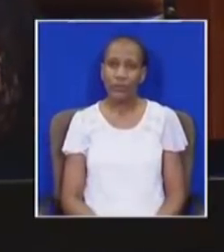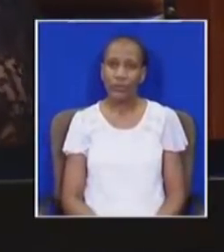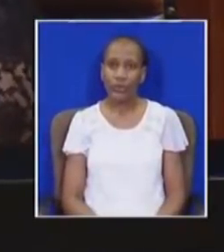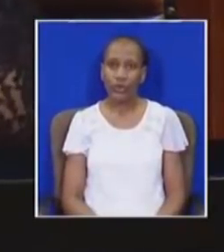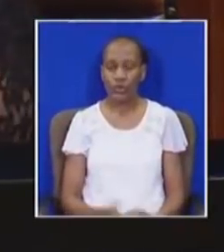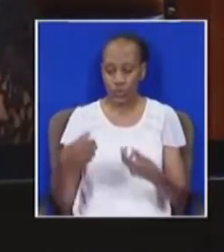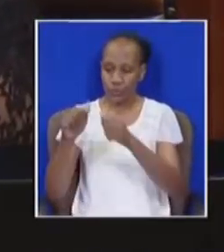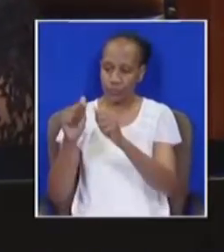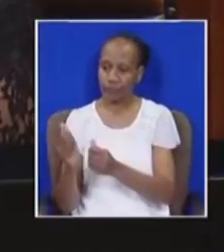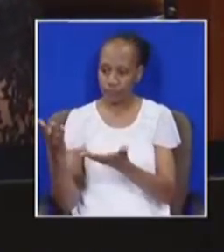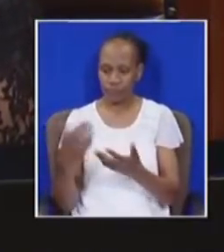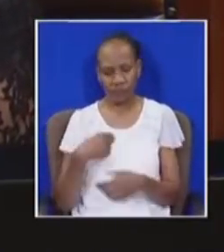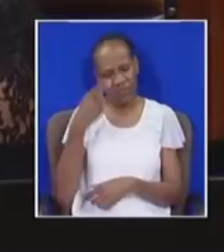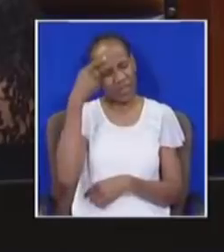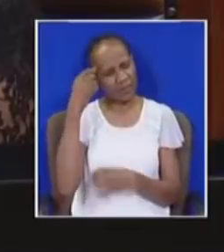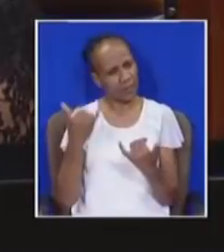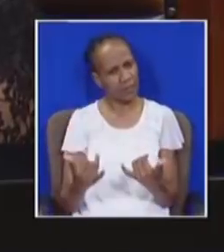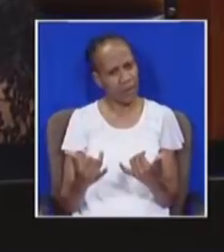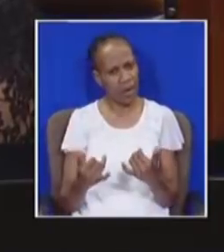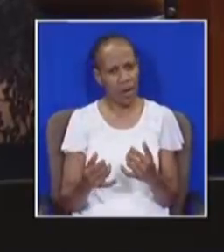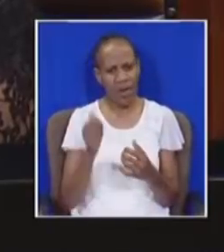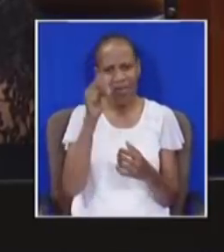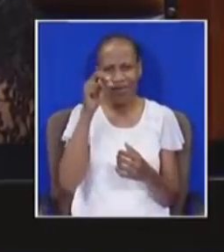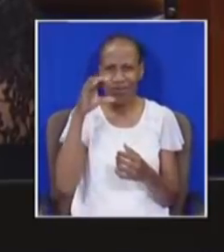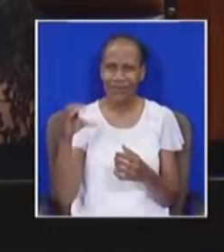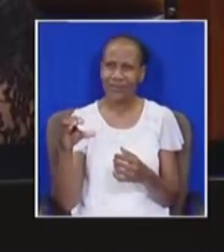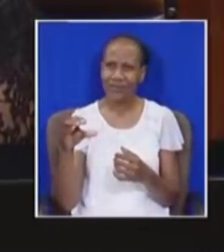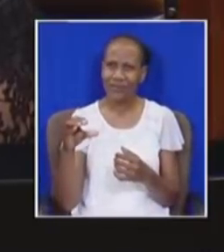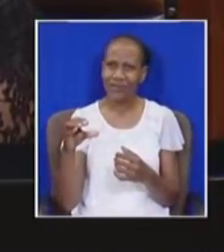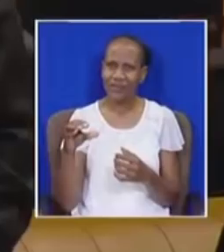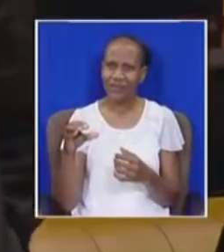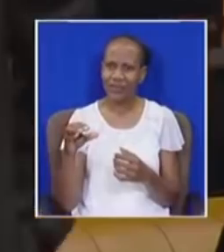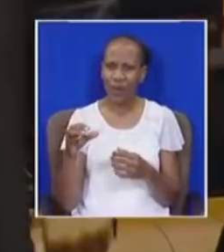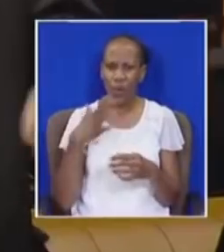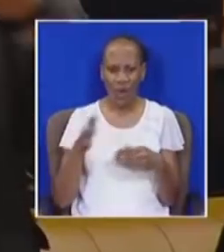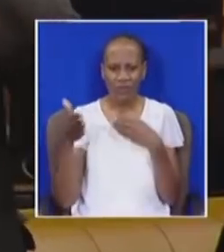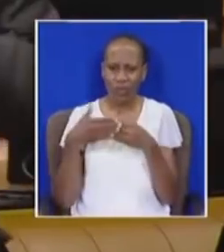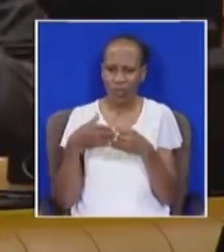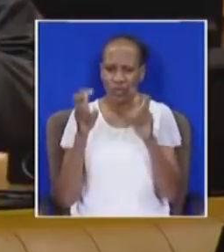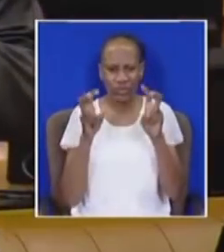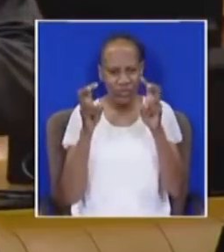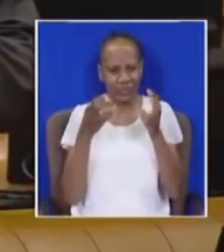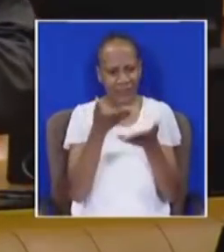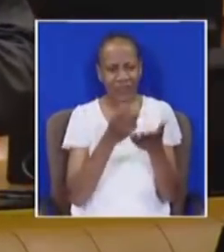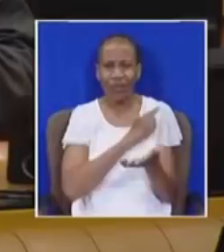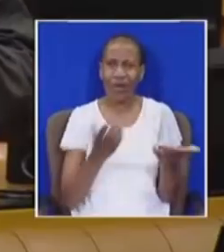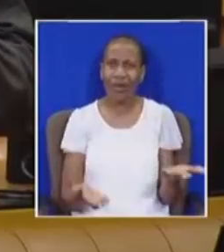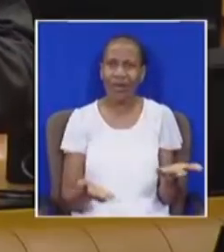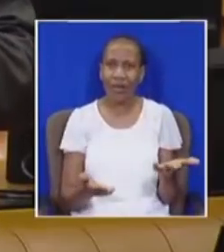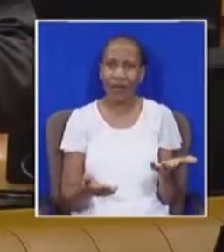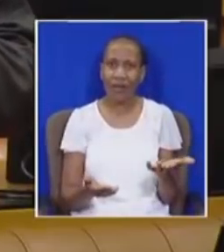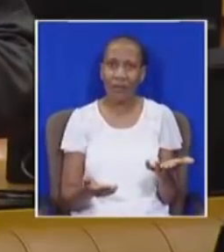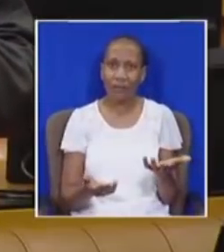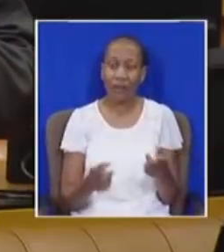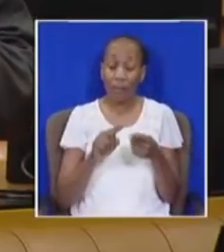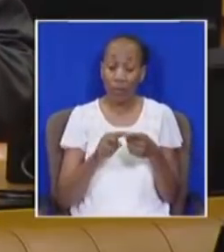Honourable Chairperson, it makes one think, why does the ruling party under no circumstances want to discuss this subject? The fact, Madam Chairperson,